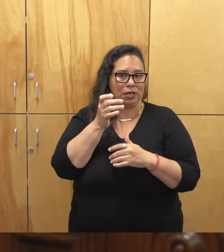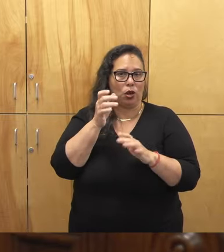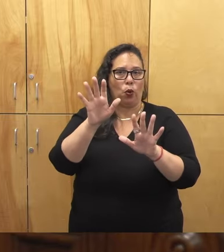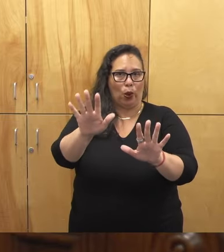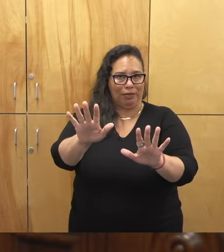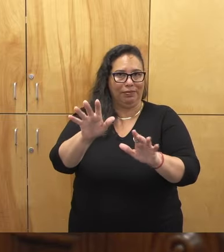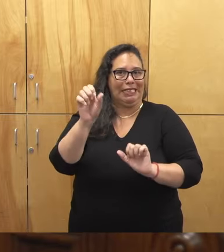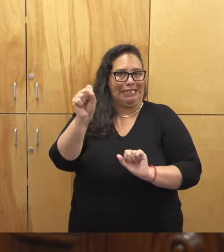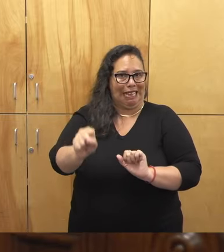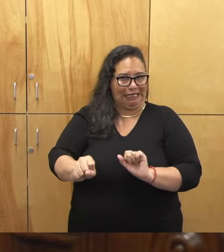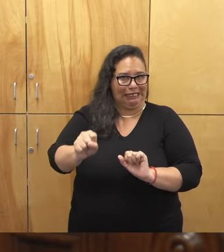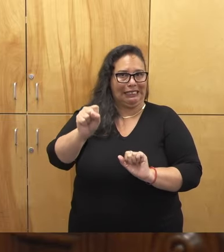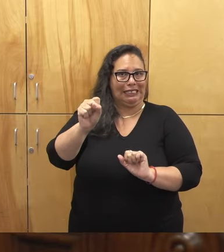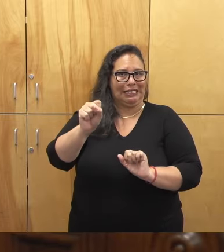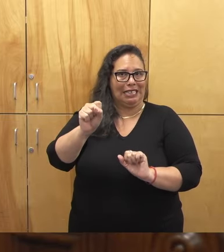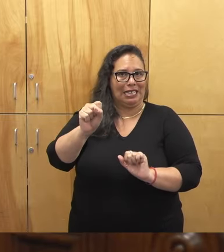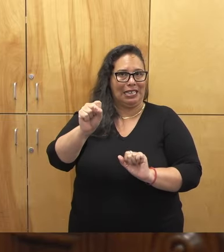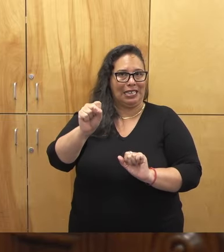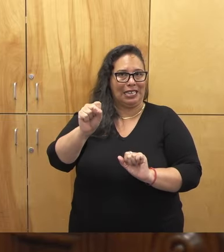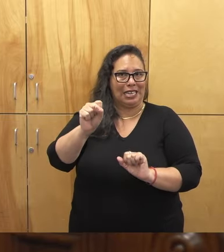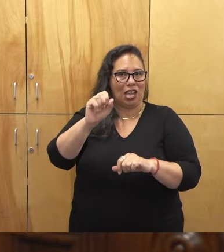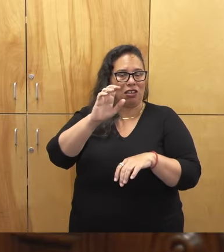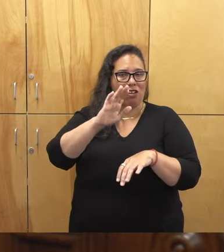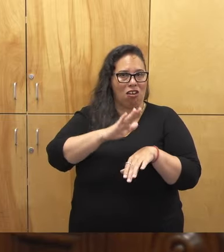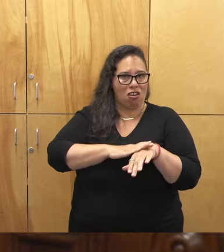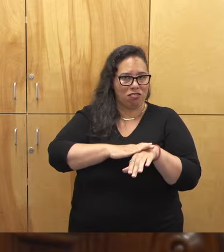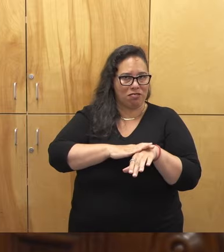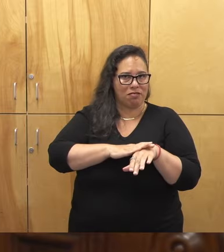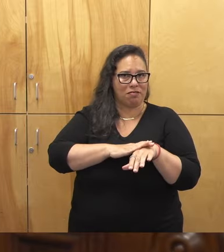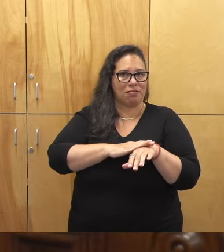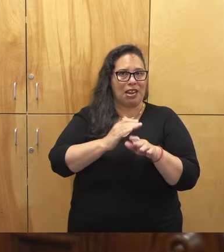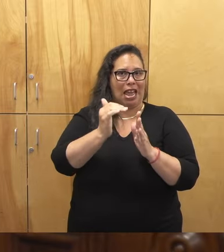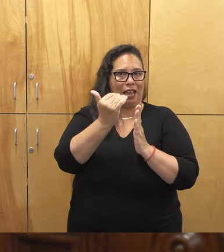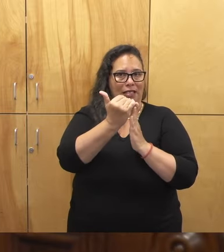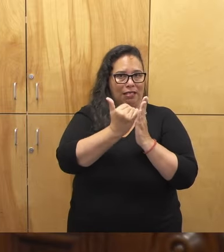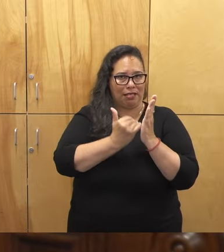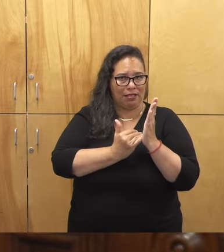yes, on, not off. So we have